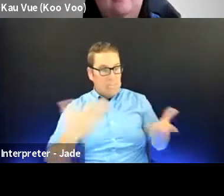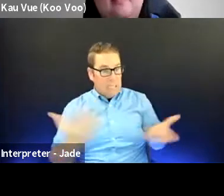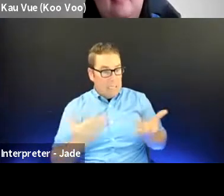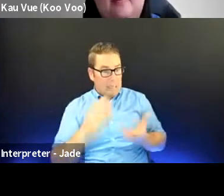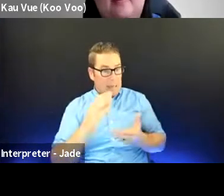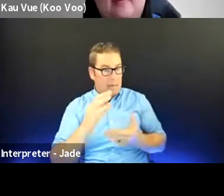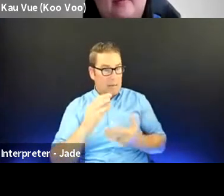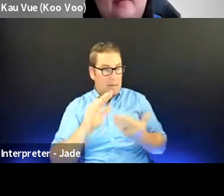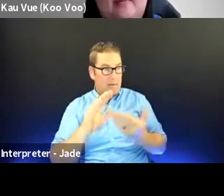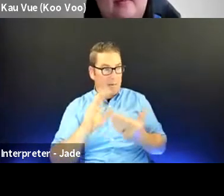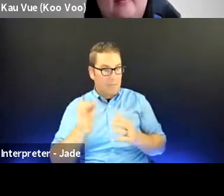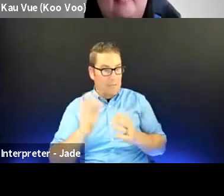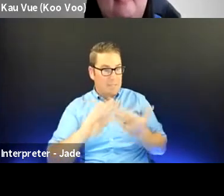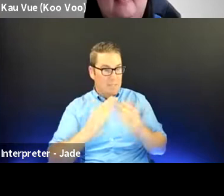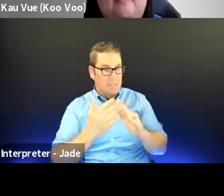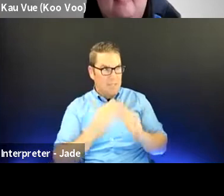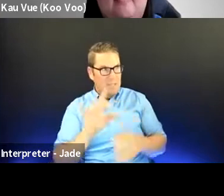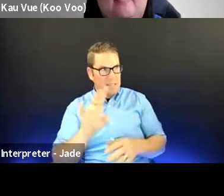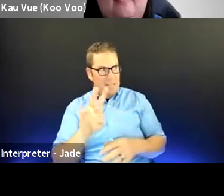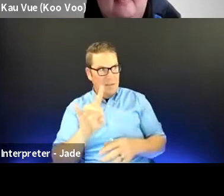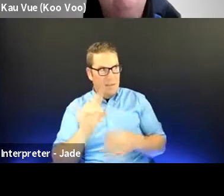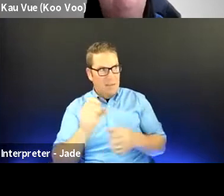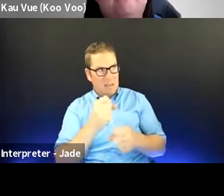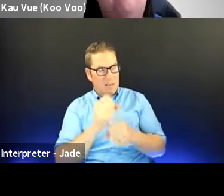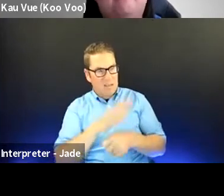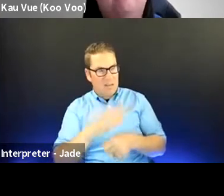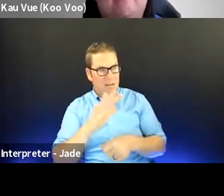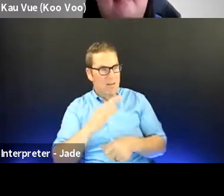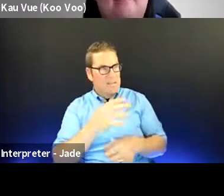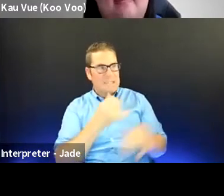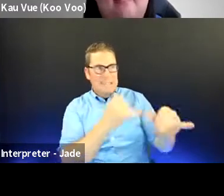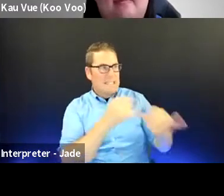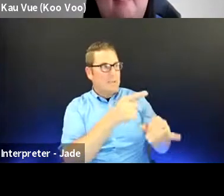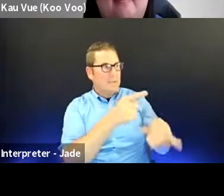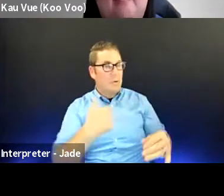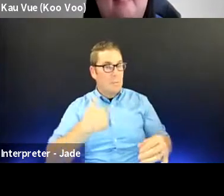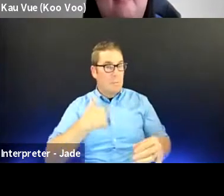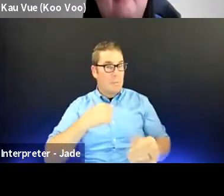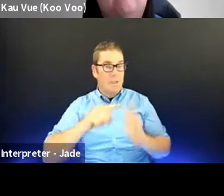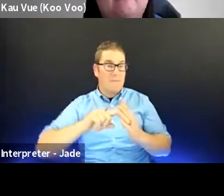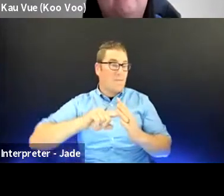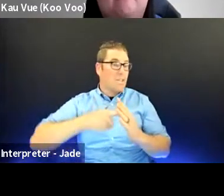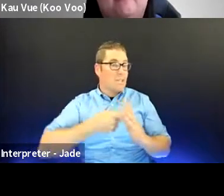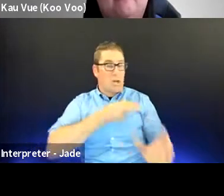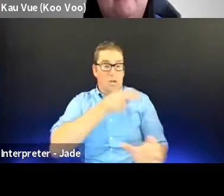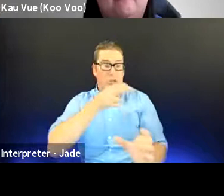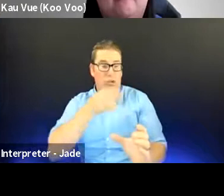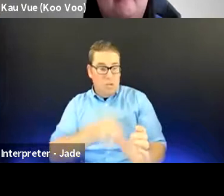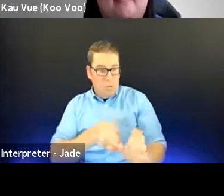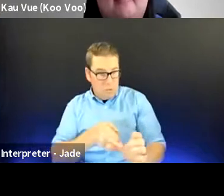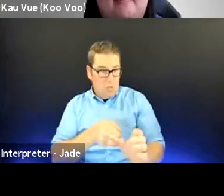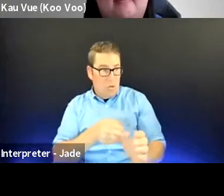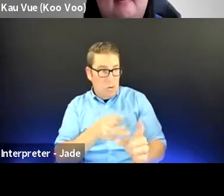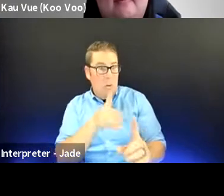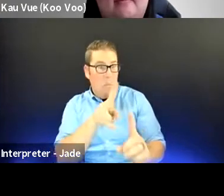And same thing, like when I came in, like Asian American faculty staff, you see a program they immediately reached out to me, because I think it's almost like